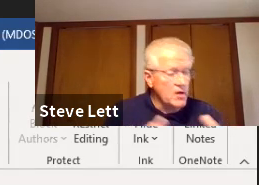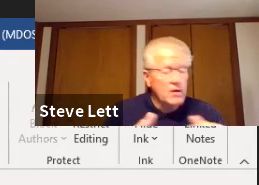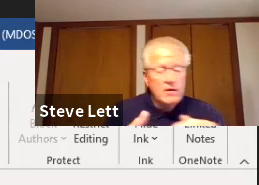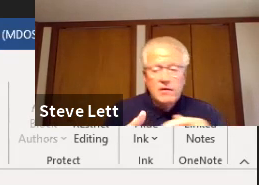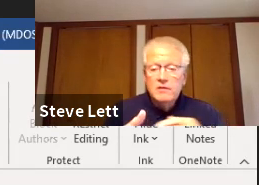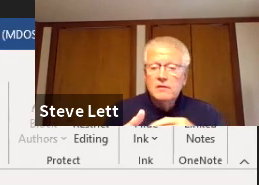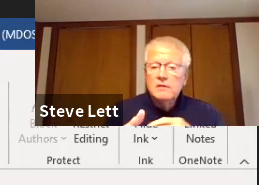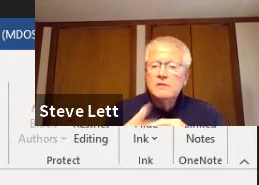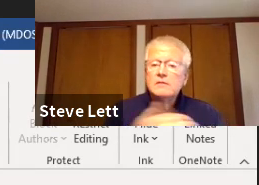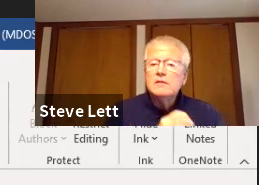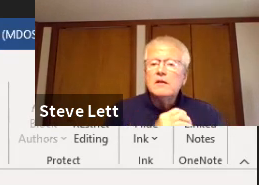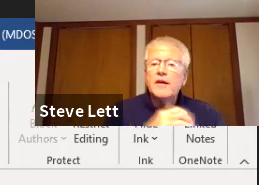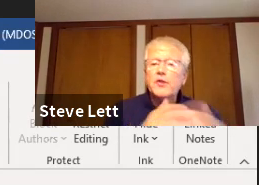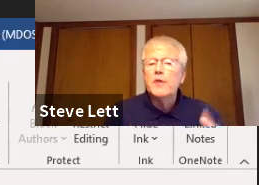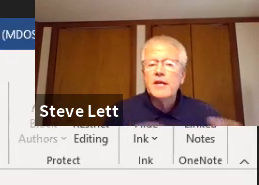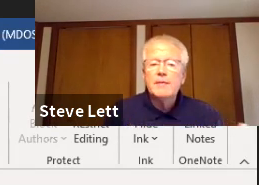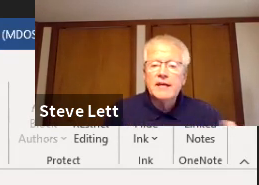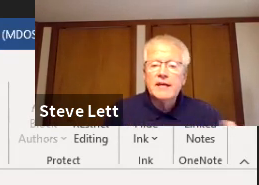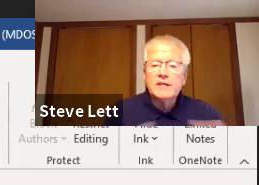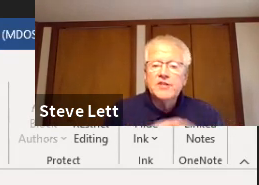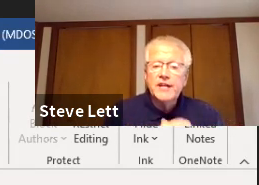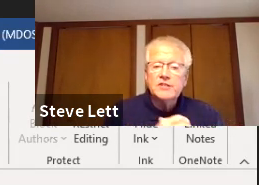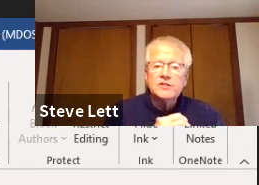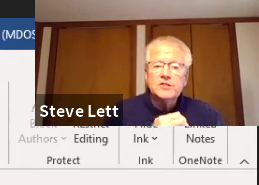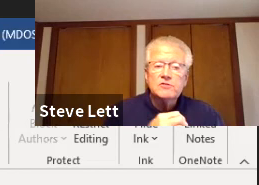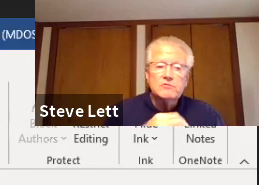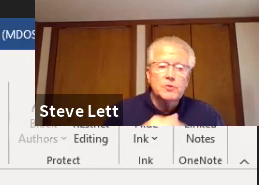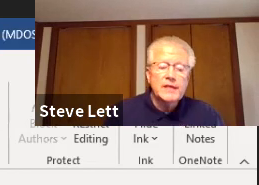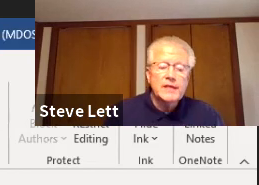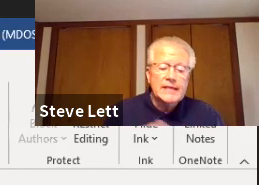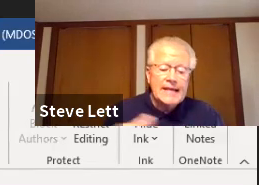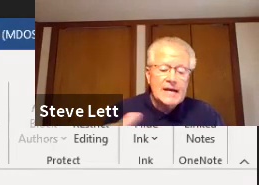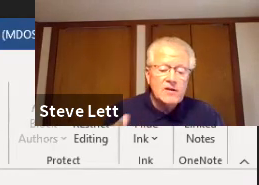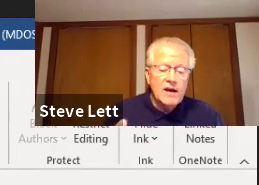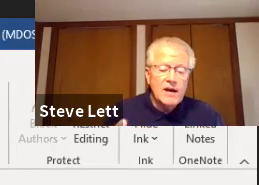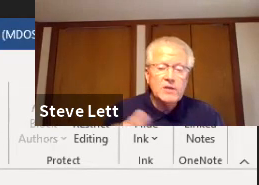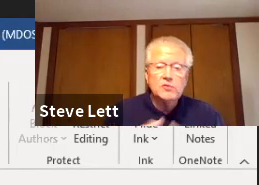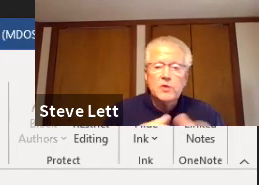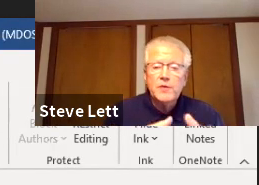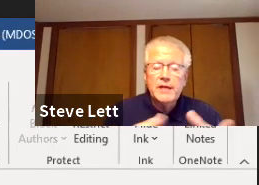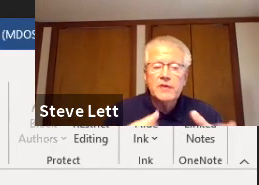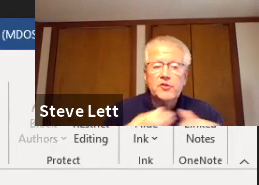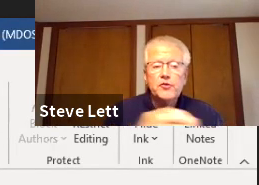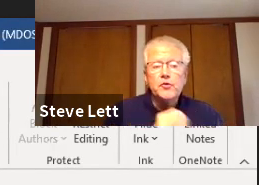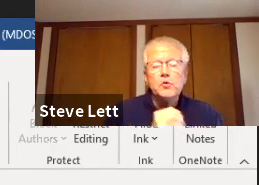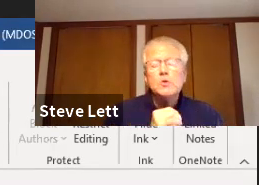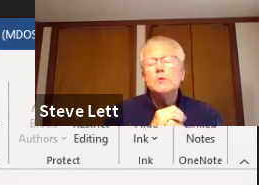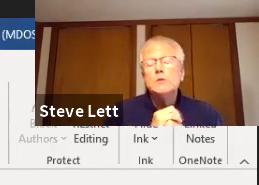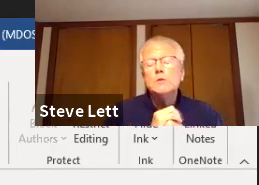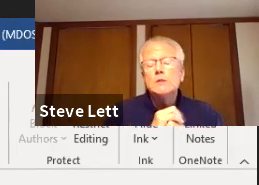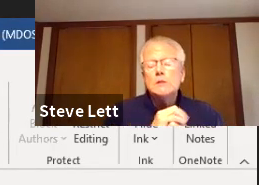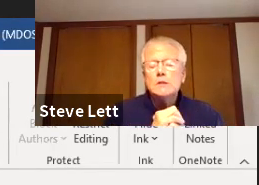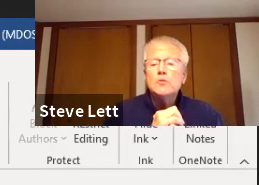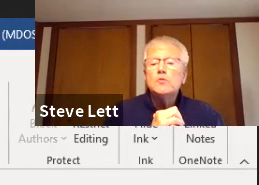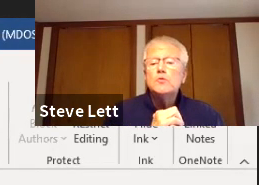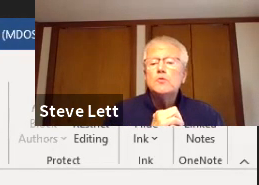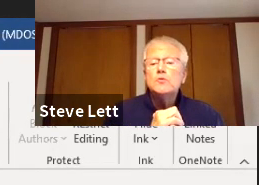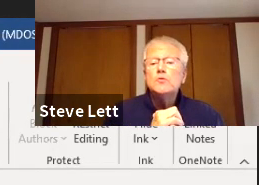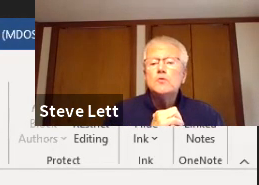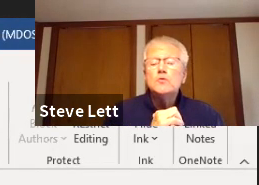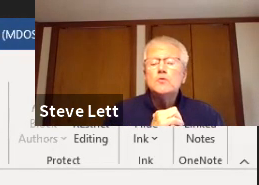other? And do we need to make any changes? Do we need to take out outreach? What do we need to do?